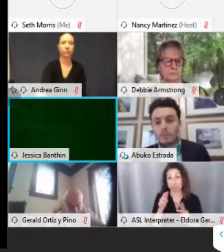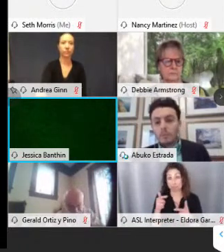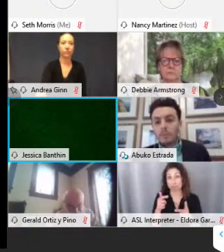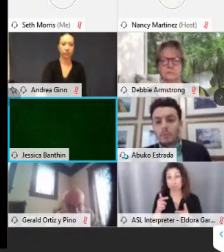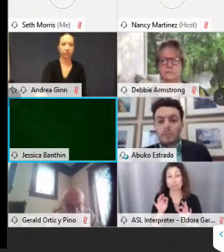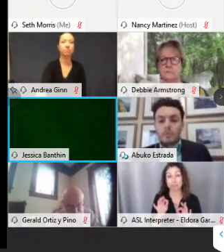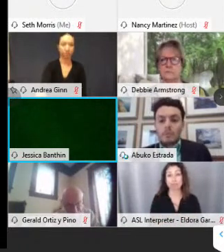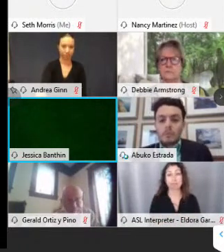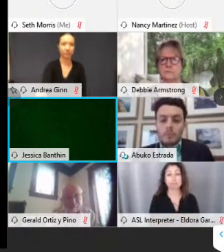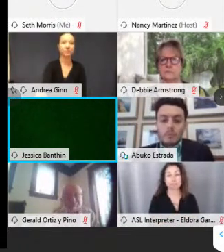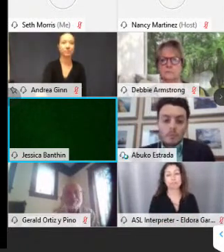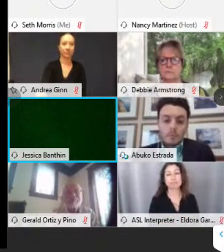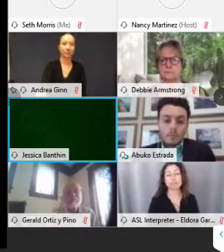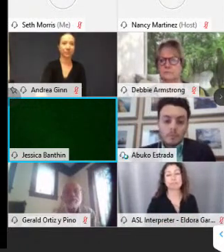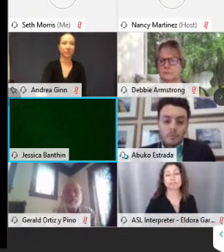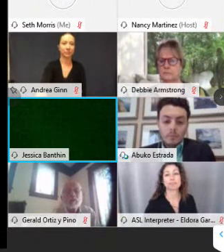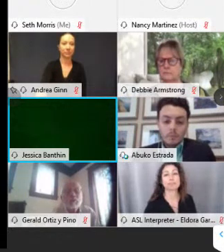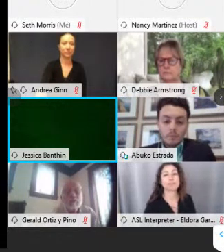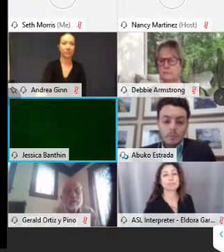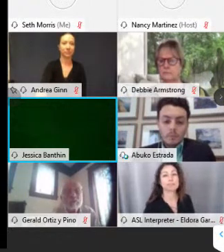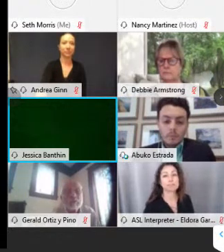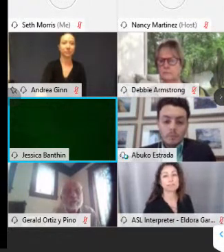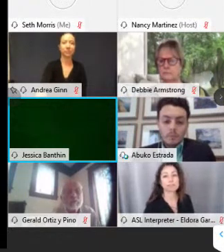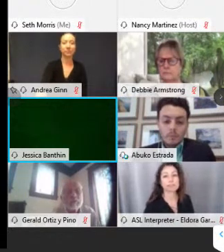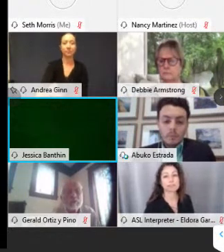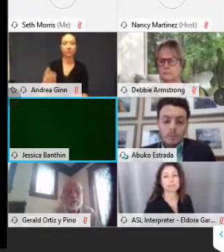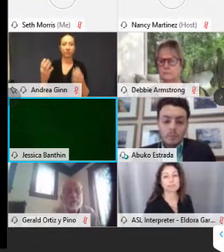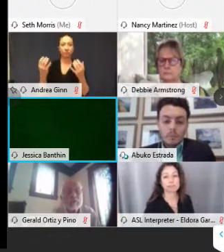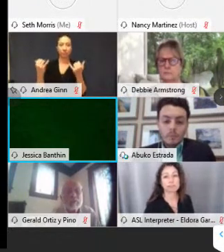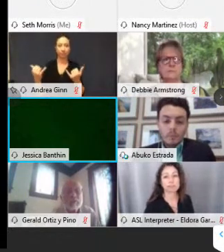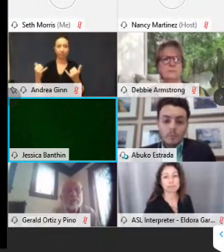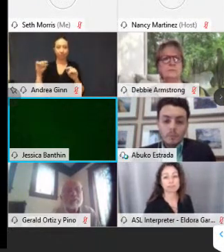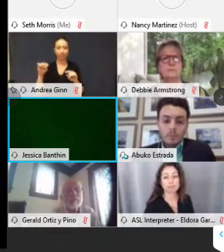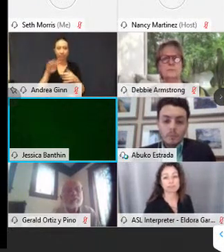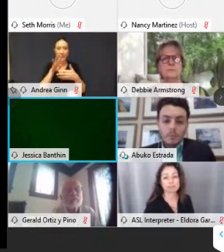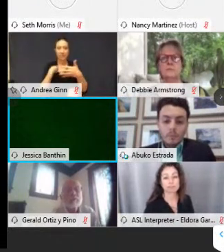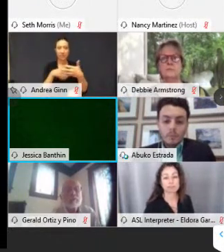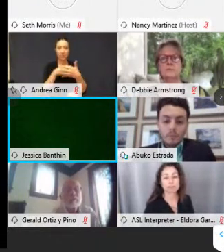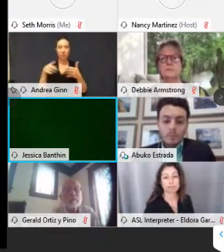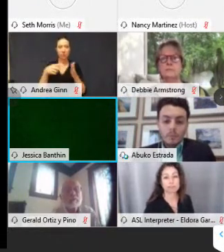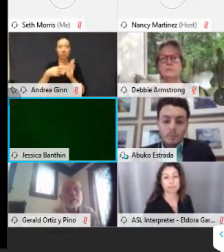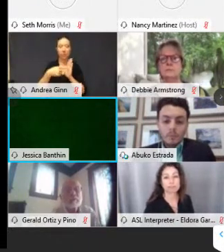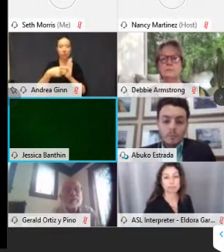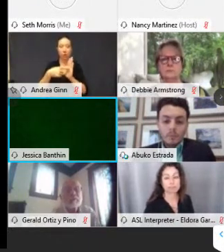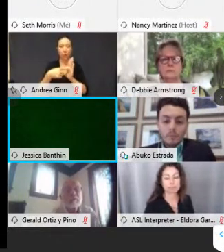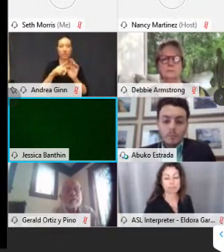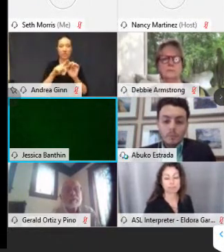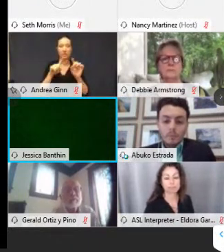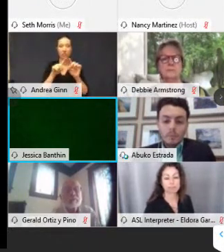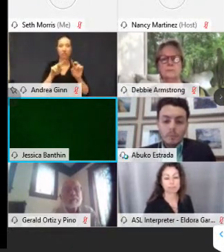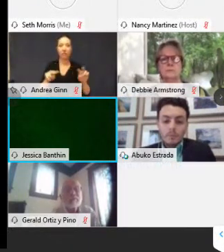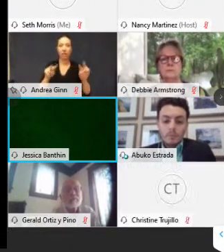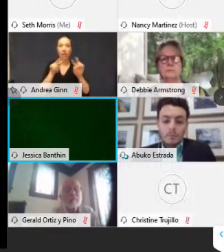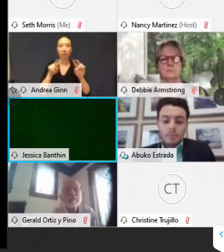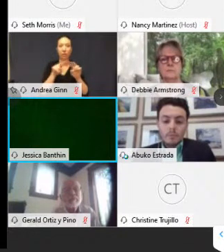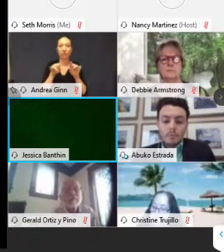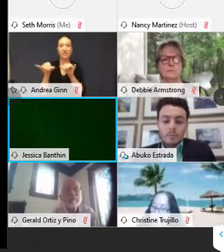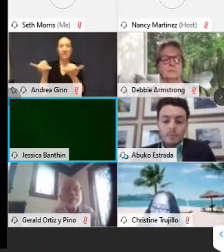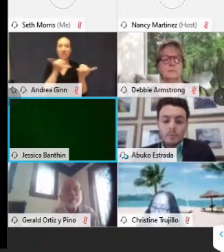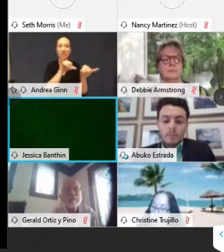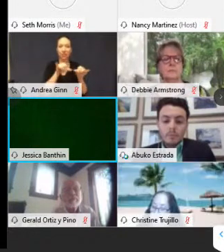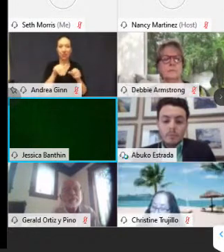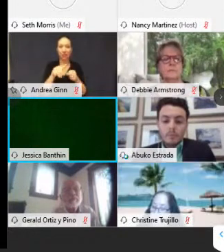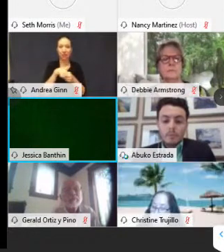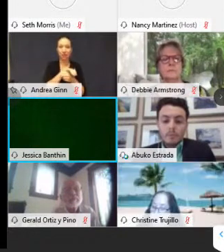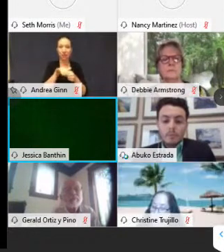schedule showing the actuarial value of standard coverage provided for eligible enrollees under